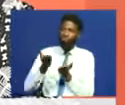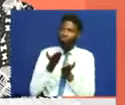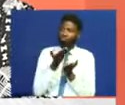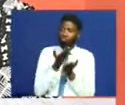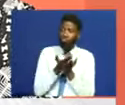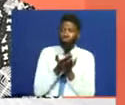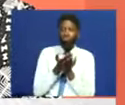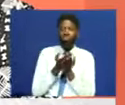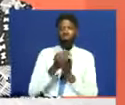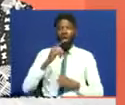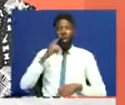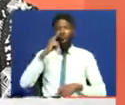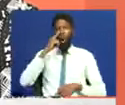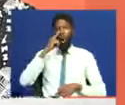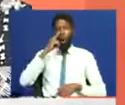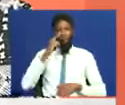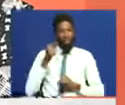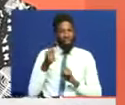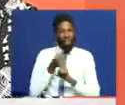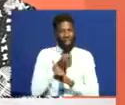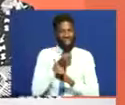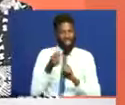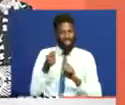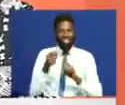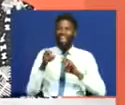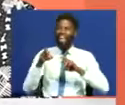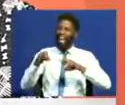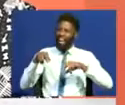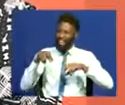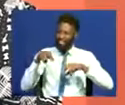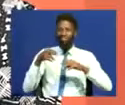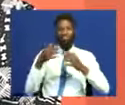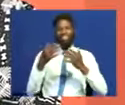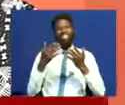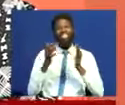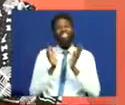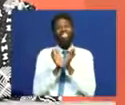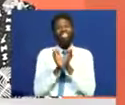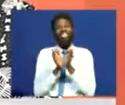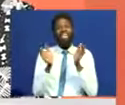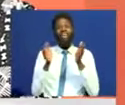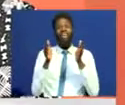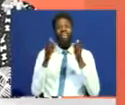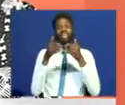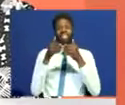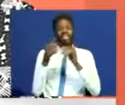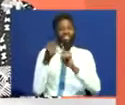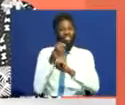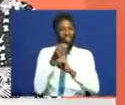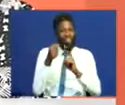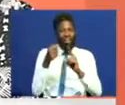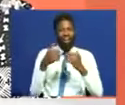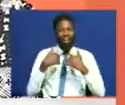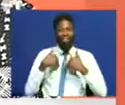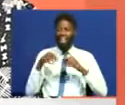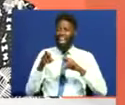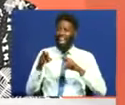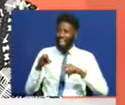rape, and so we will just conclude sexual violence, which involves both rape, defilement,